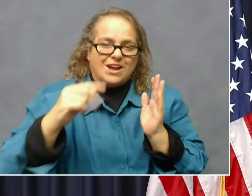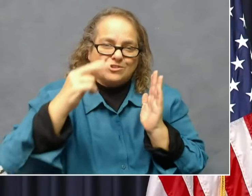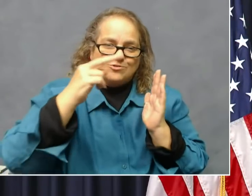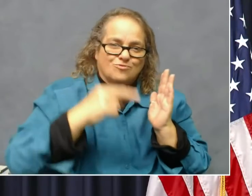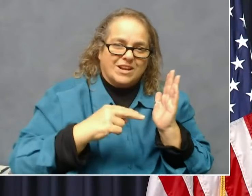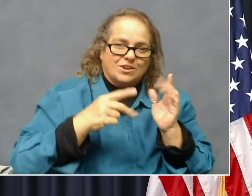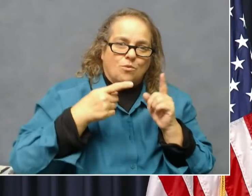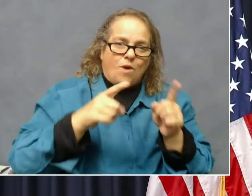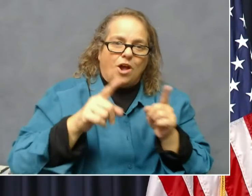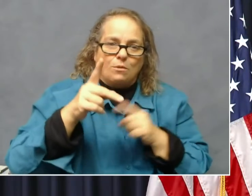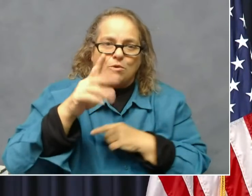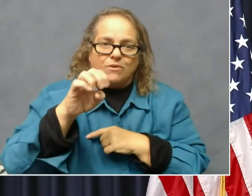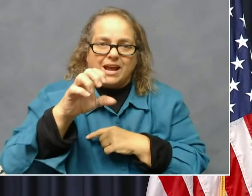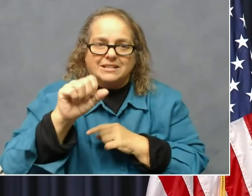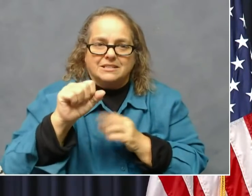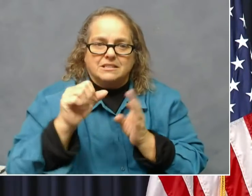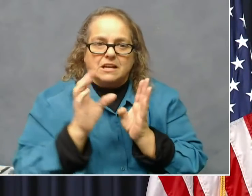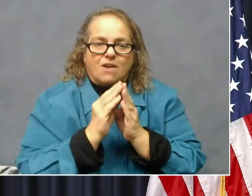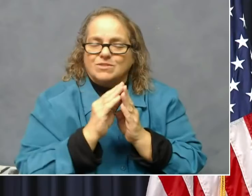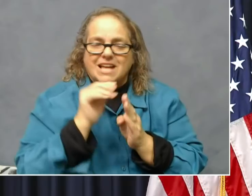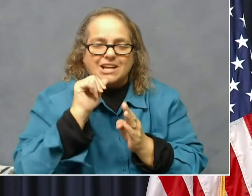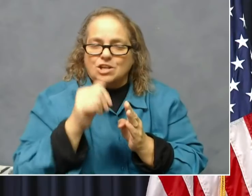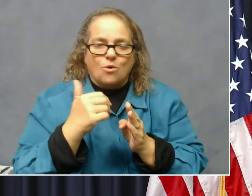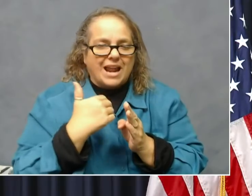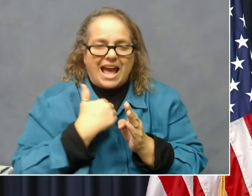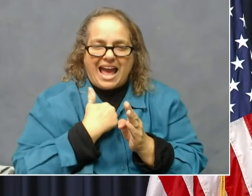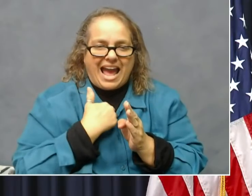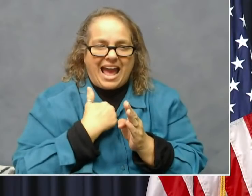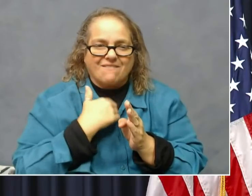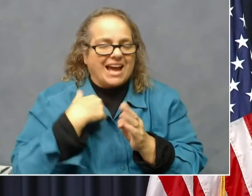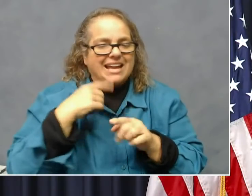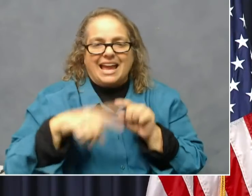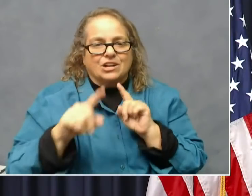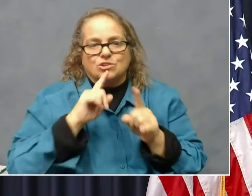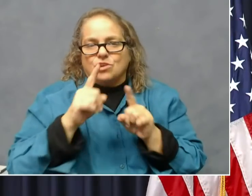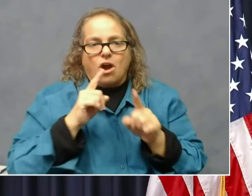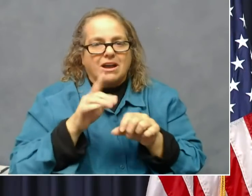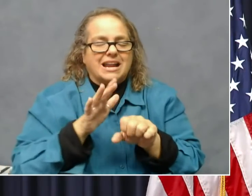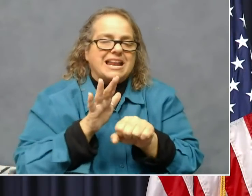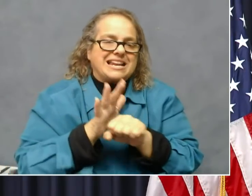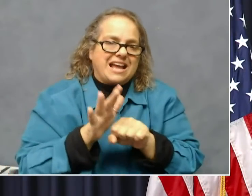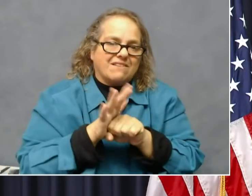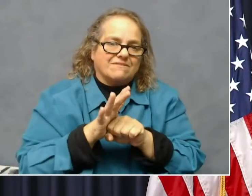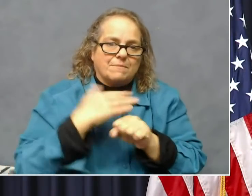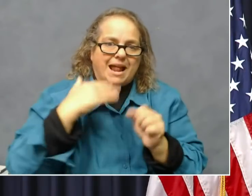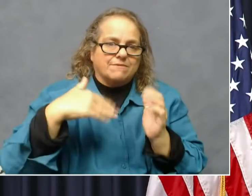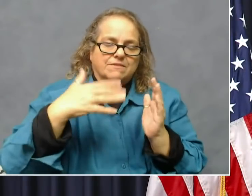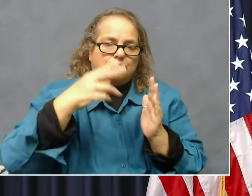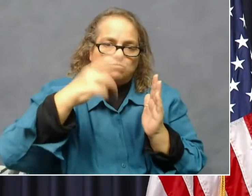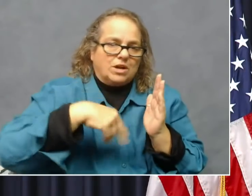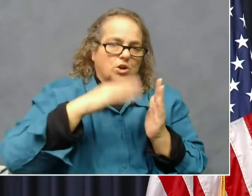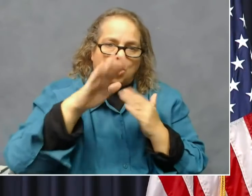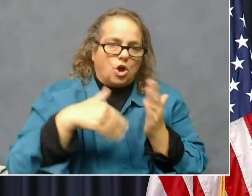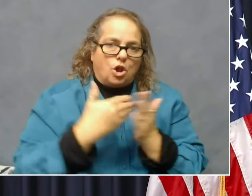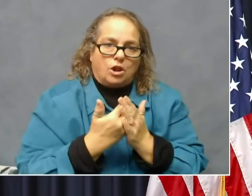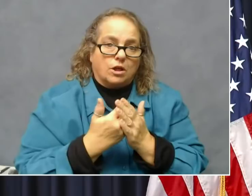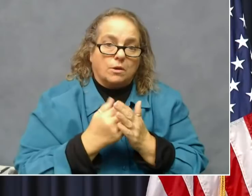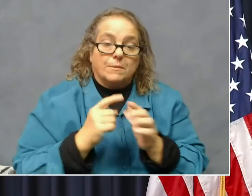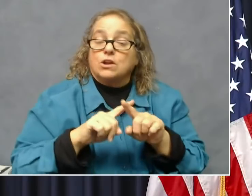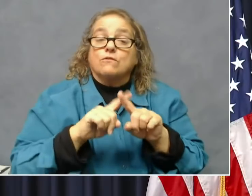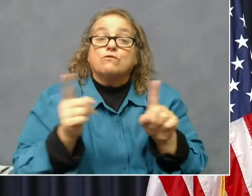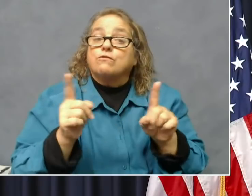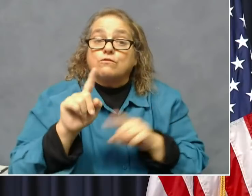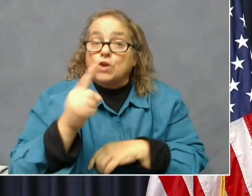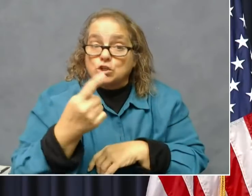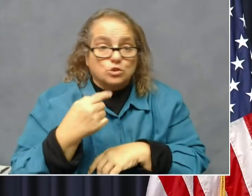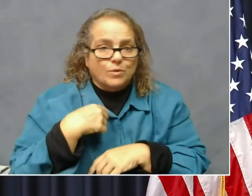have I don't think I can talk about it substantively. But first, we didn't close any school. We just